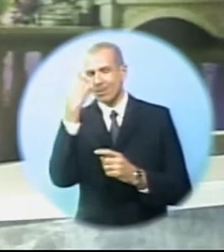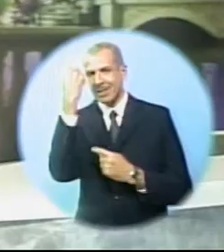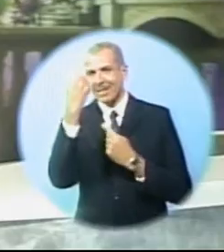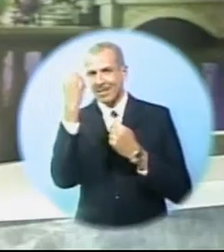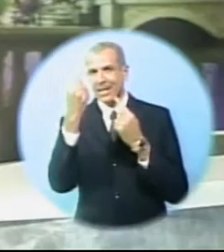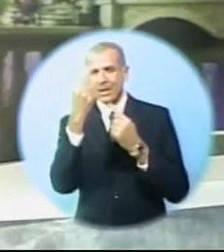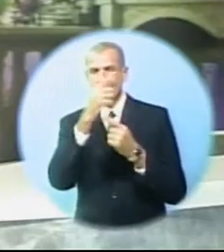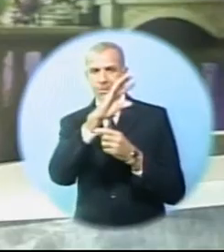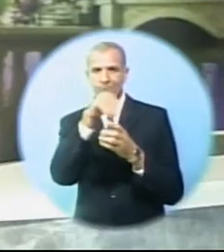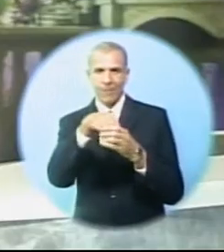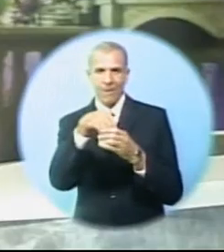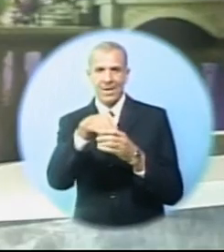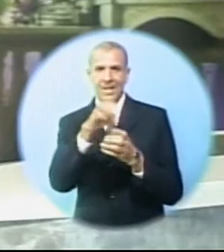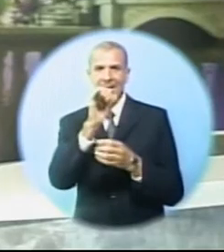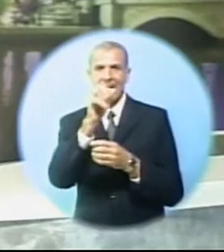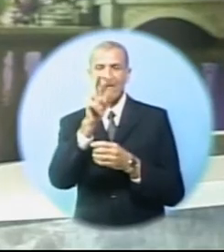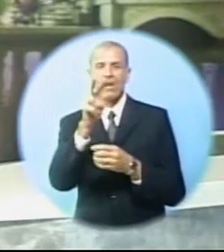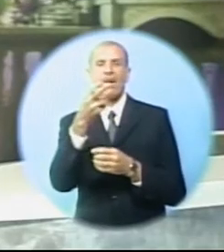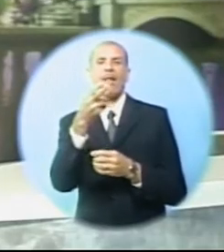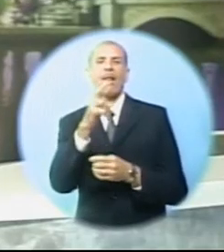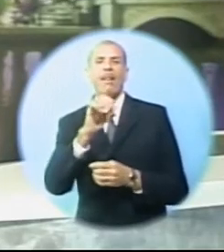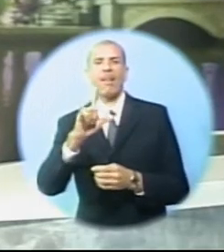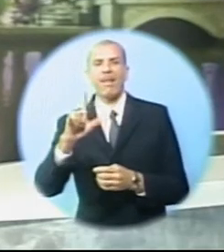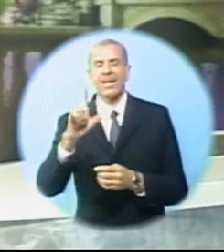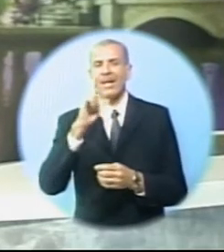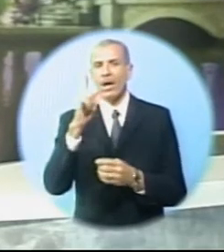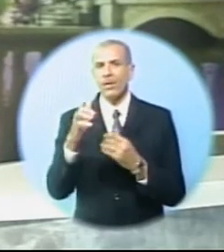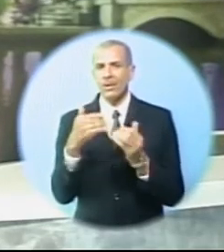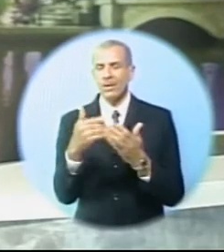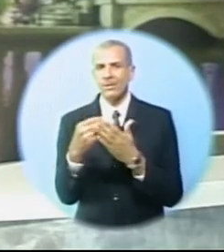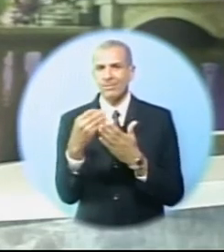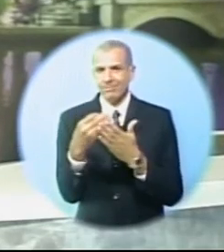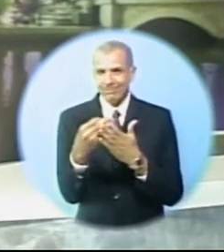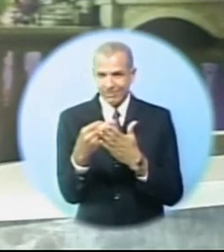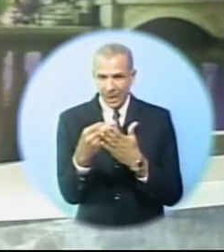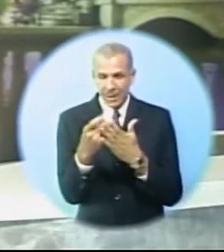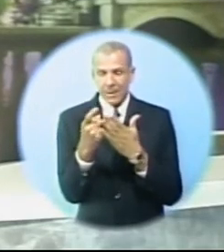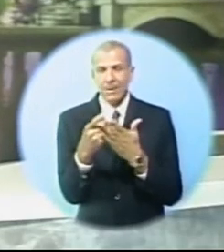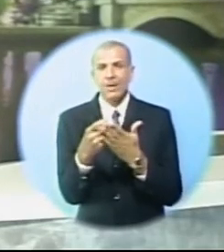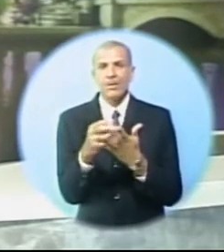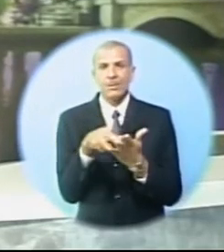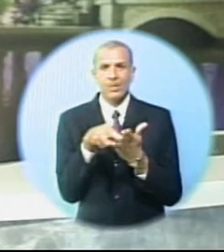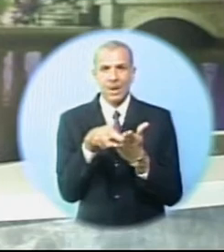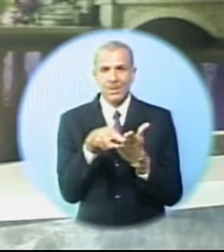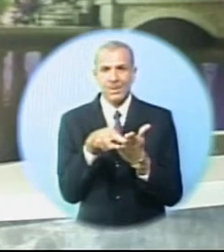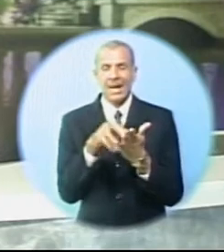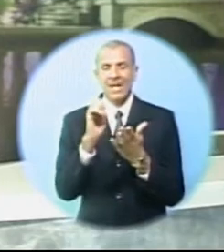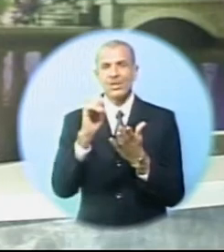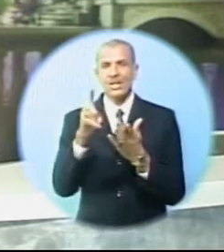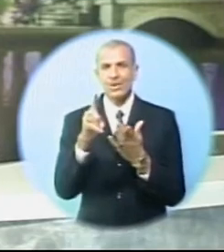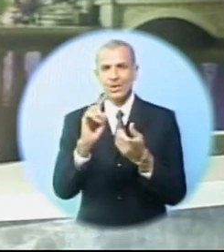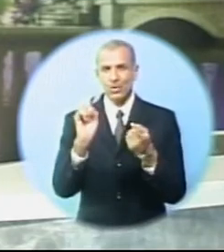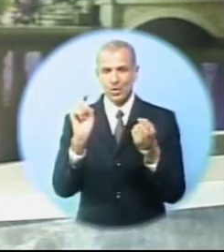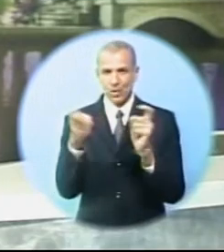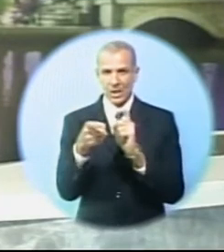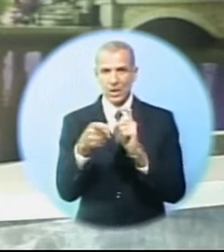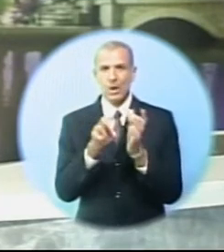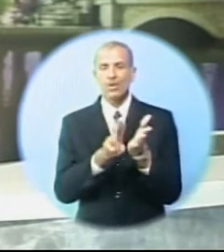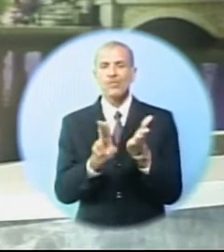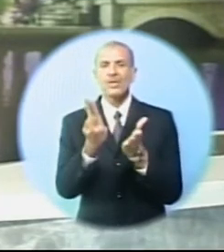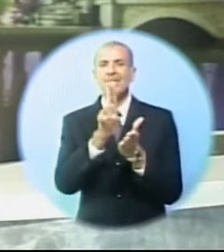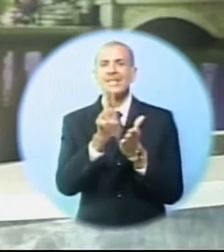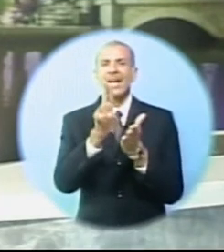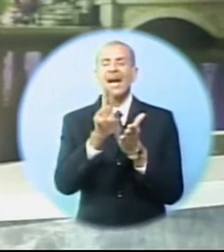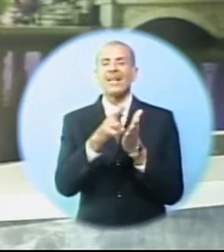considering enrolling at UE Cave Hill that although the funding model for higher education has changed, the university